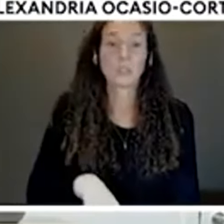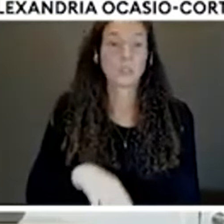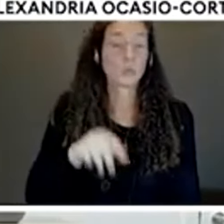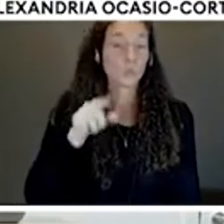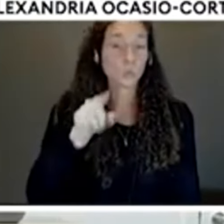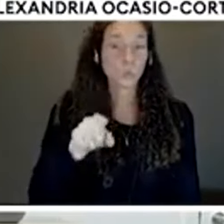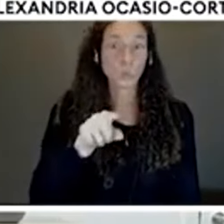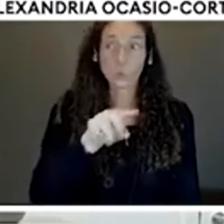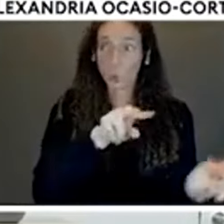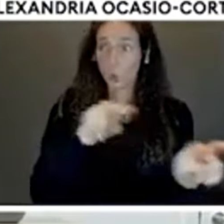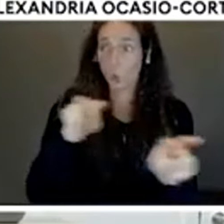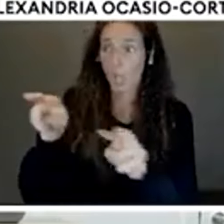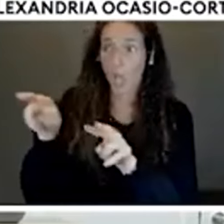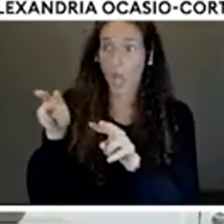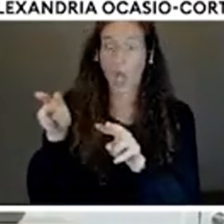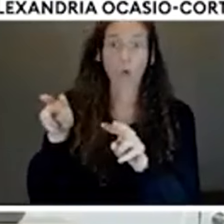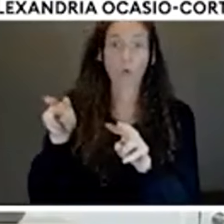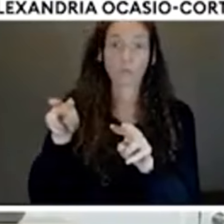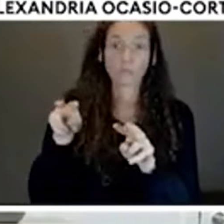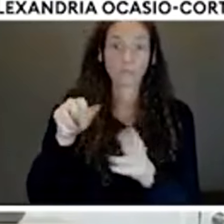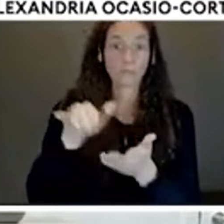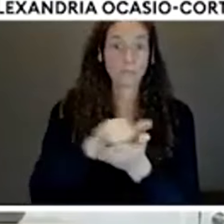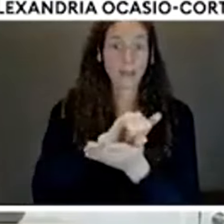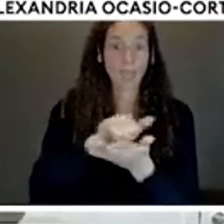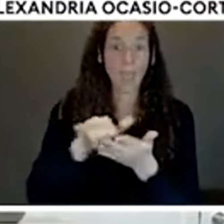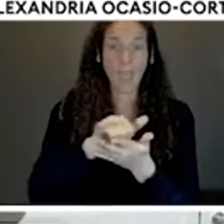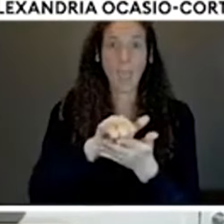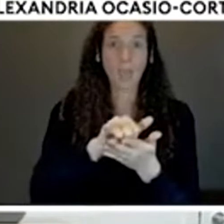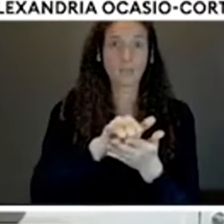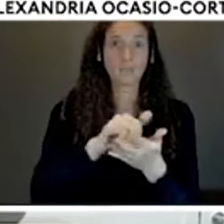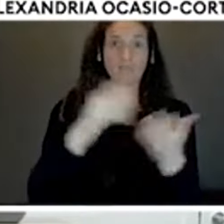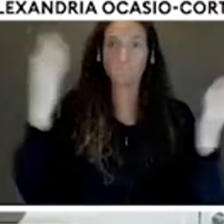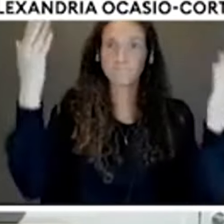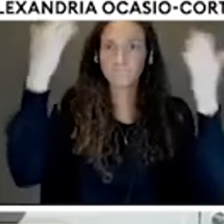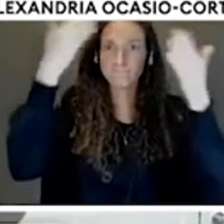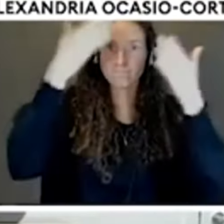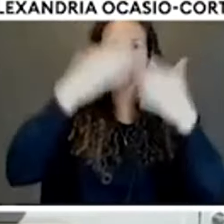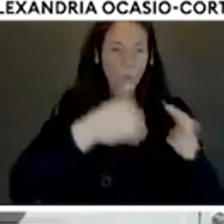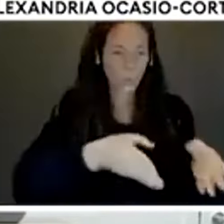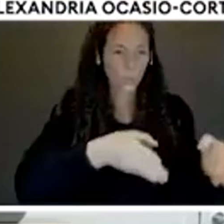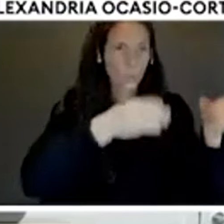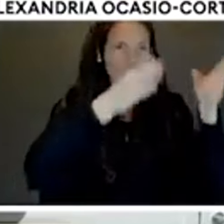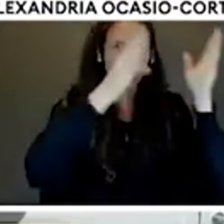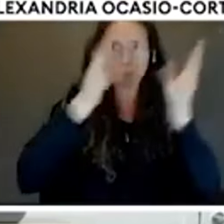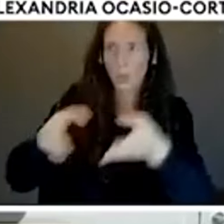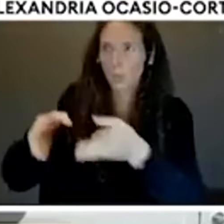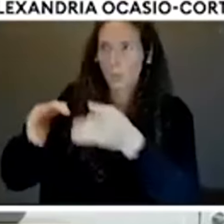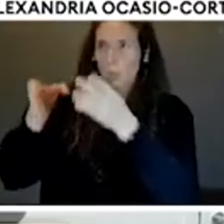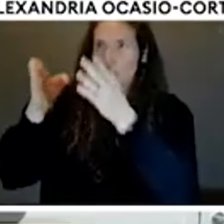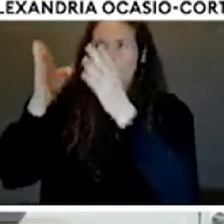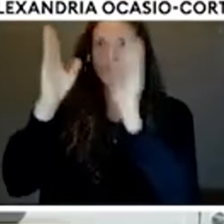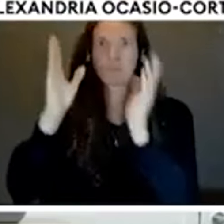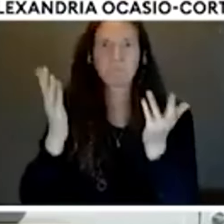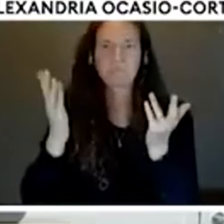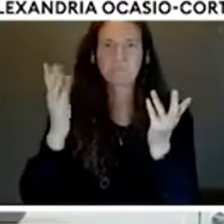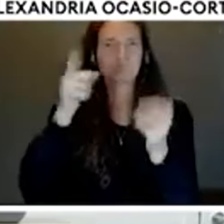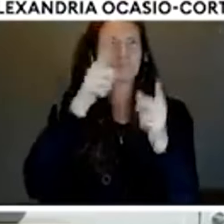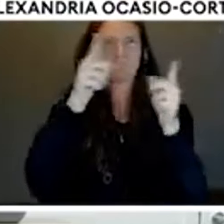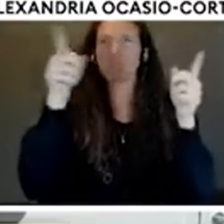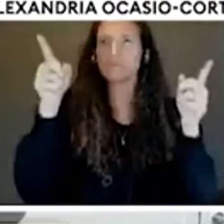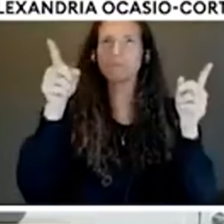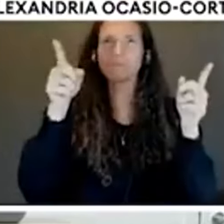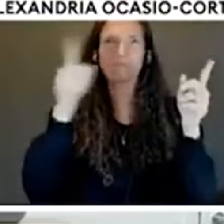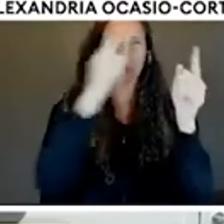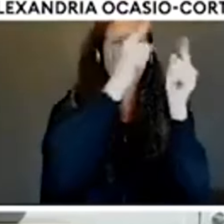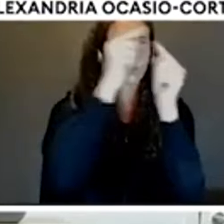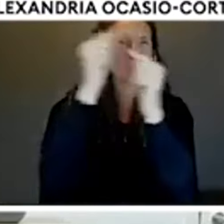window lights are off because they are pied-à-terres for the globally wealthy, and